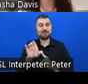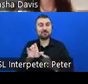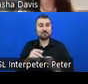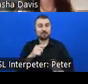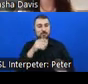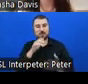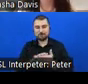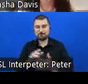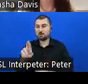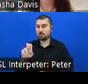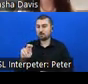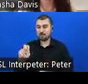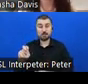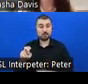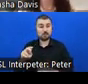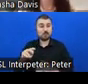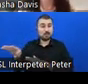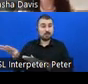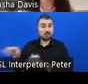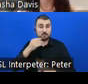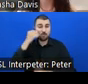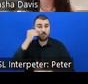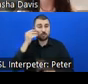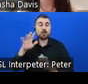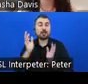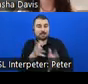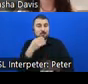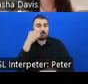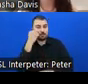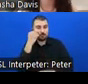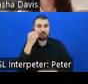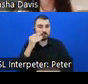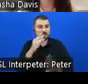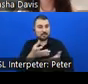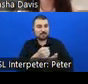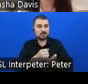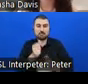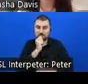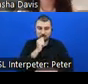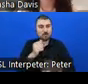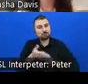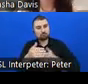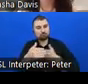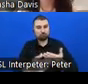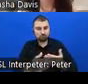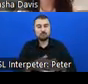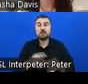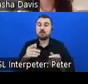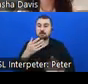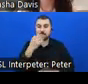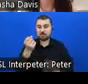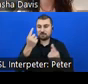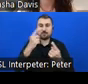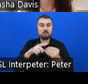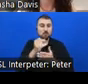Renee, purposefully left their home and collections as a private operating foundation for the public to better understand the lives of artists in New